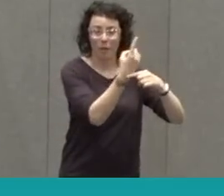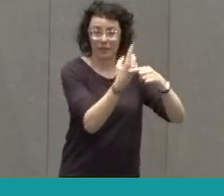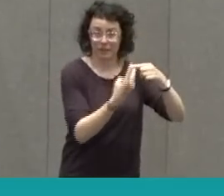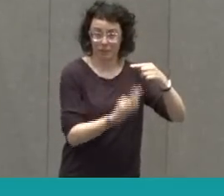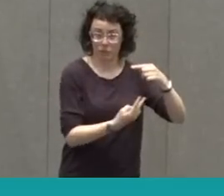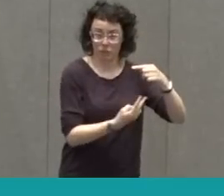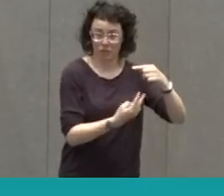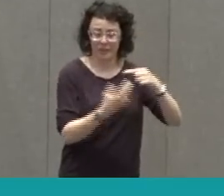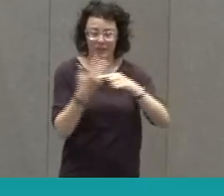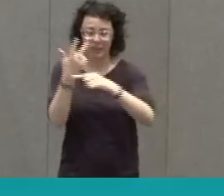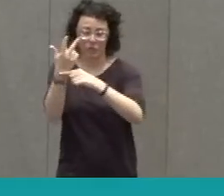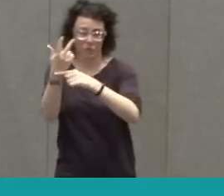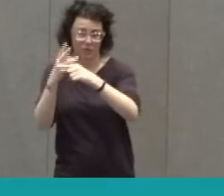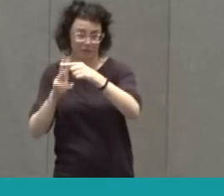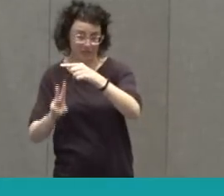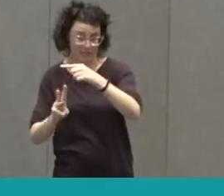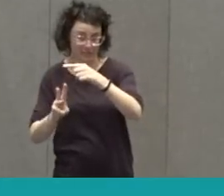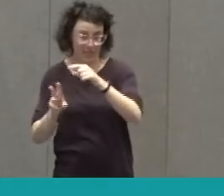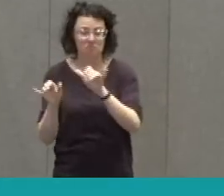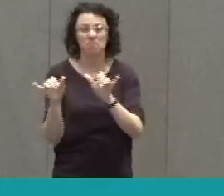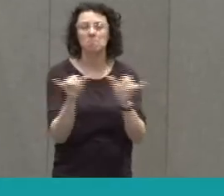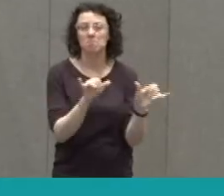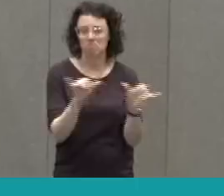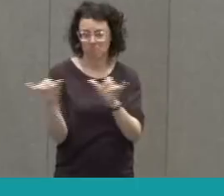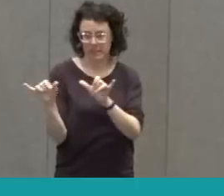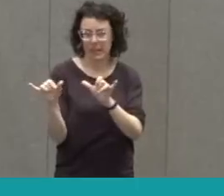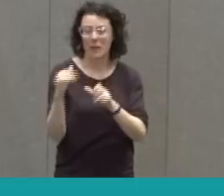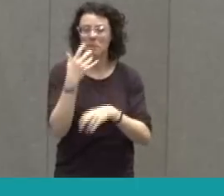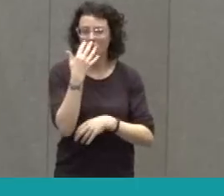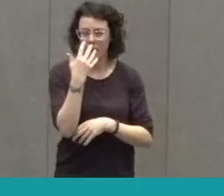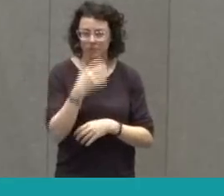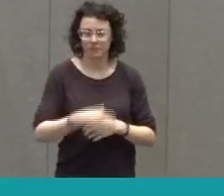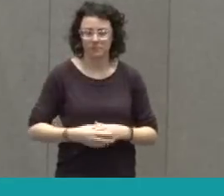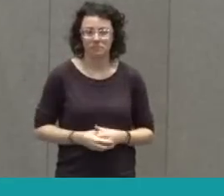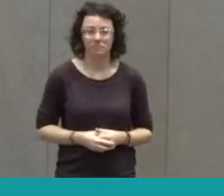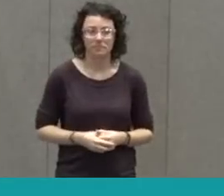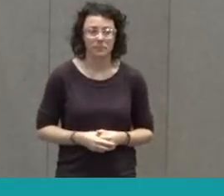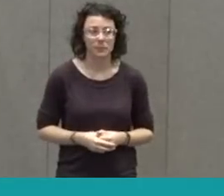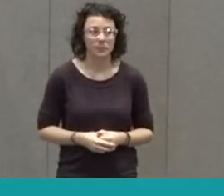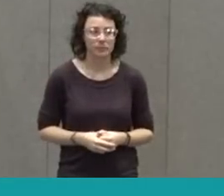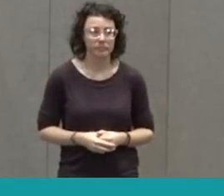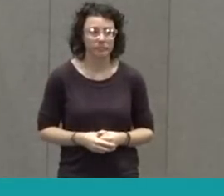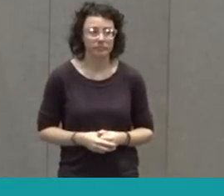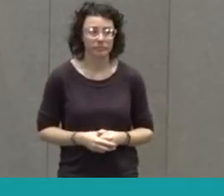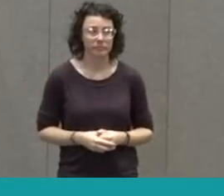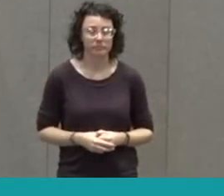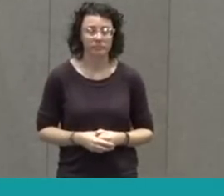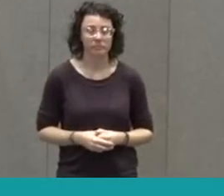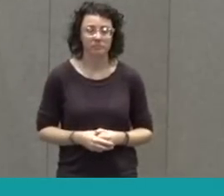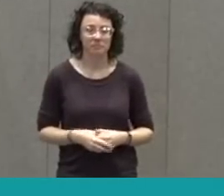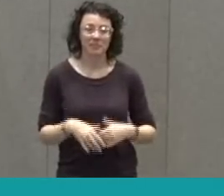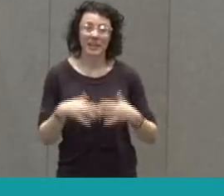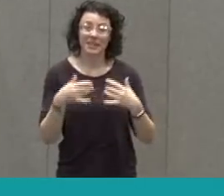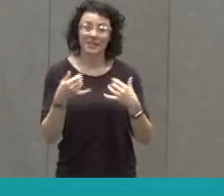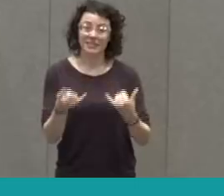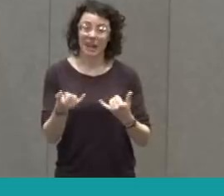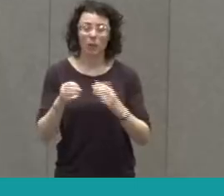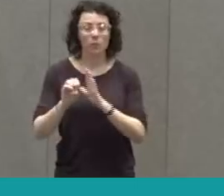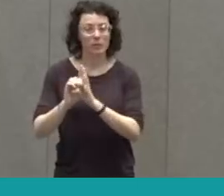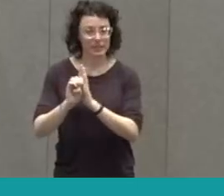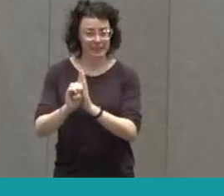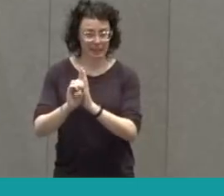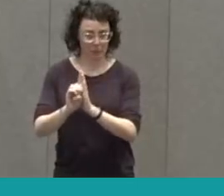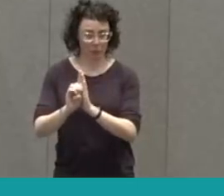Then if we were to do an example down here for our math example, I'm going to